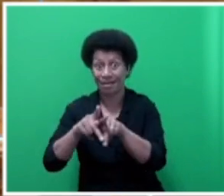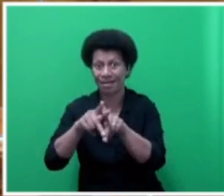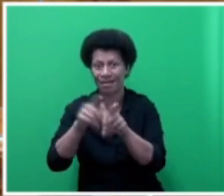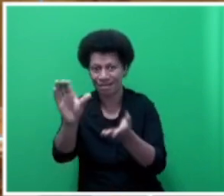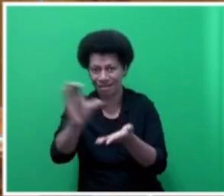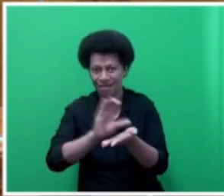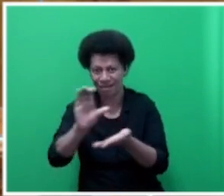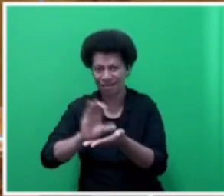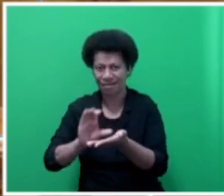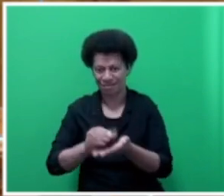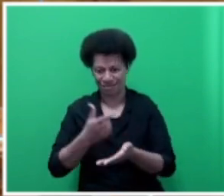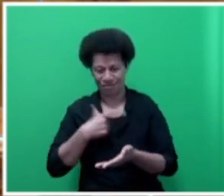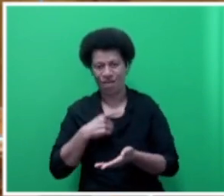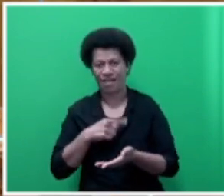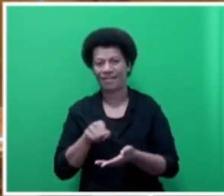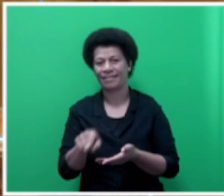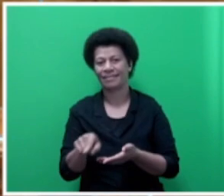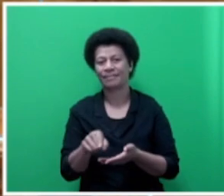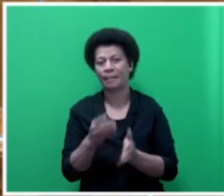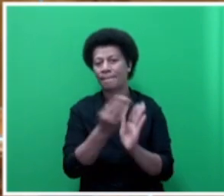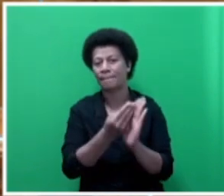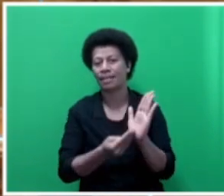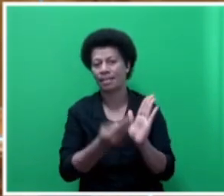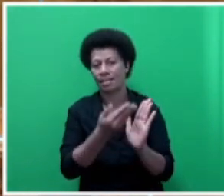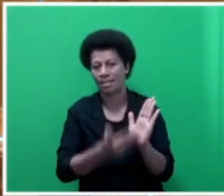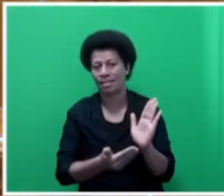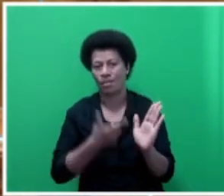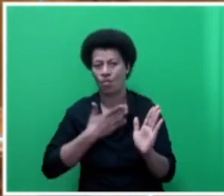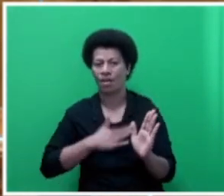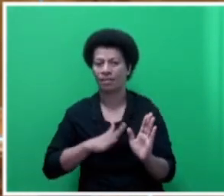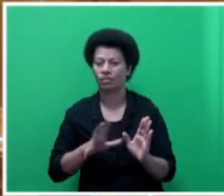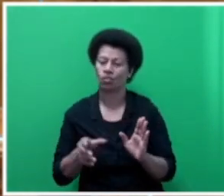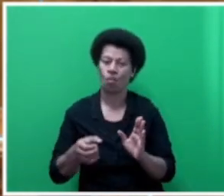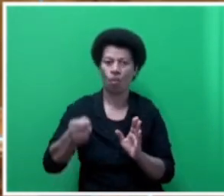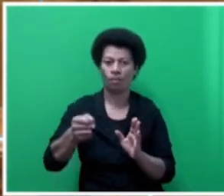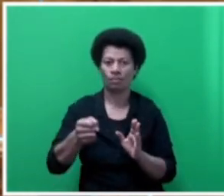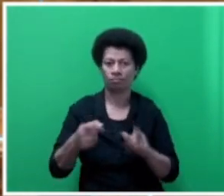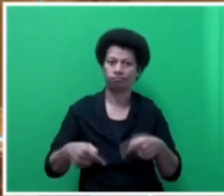government is suppressing the necessary debate on the bill. Sir,